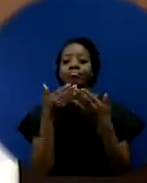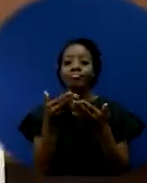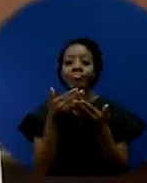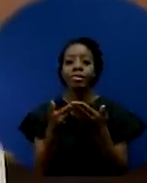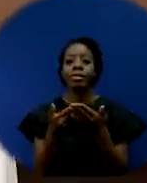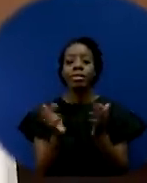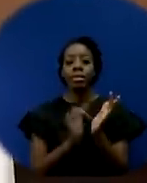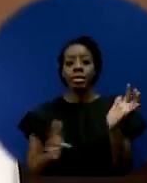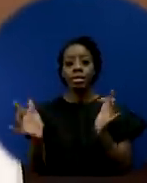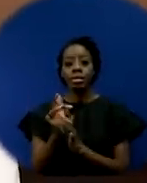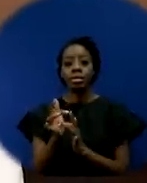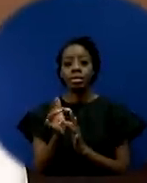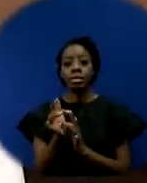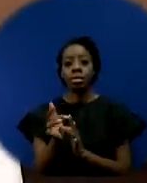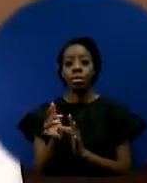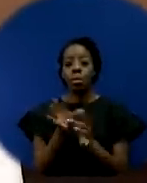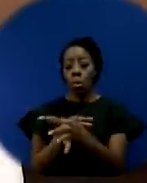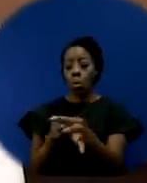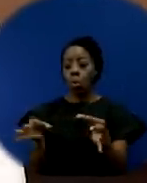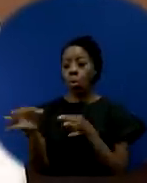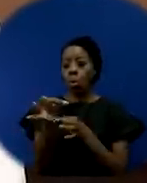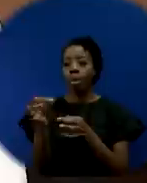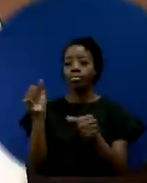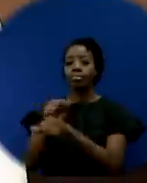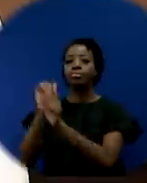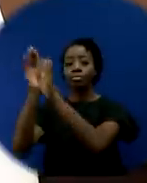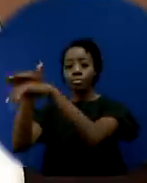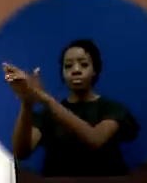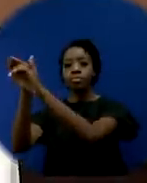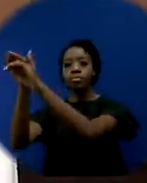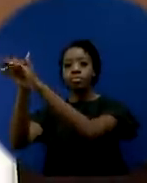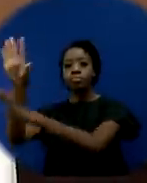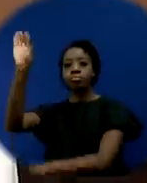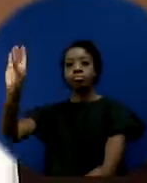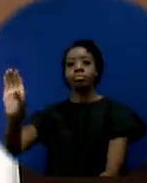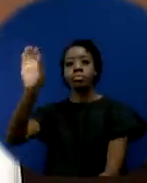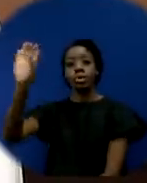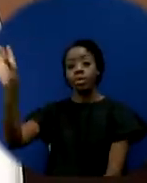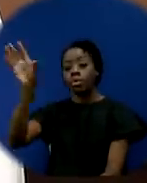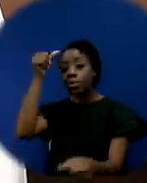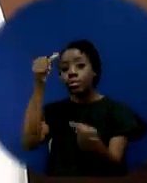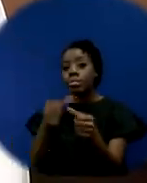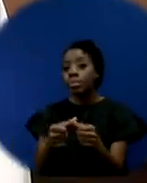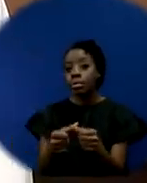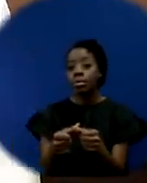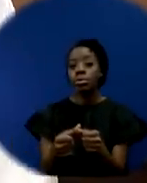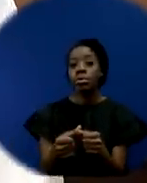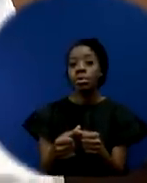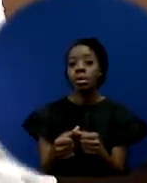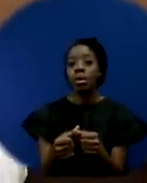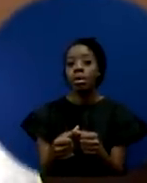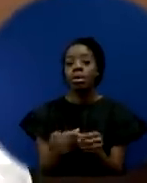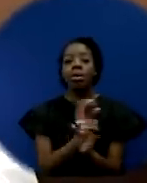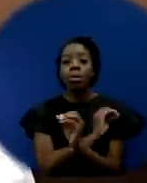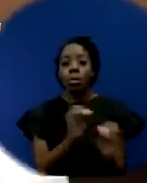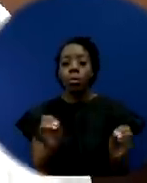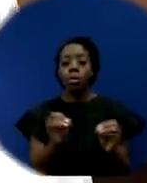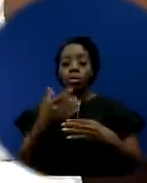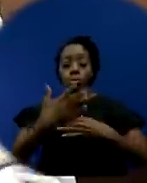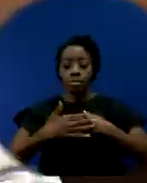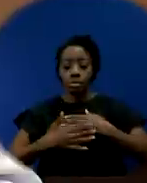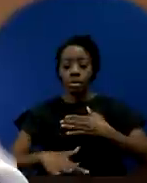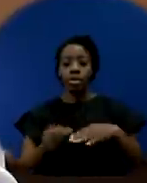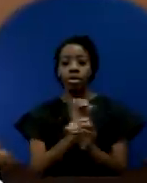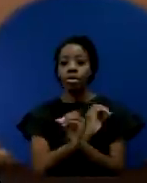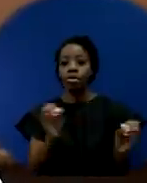that Jesus Christ took our place at Calvary. We remember that without the shedding of blood, there is